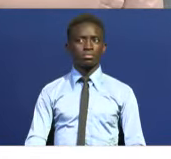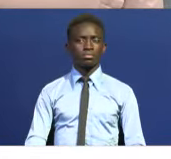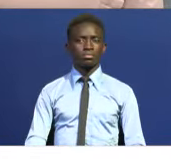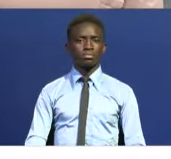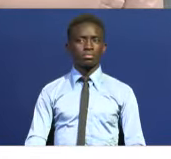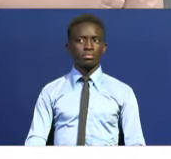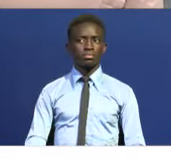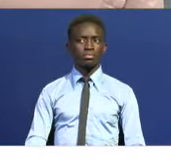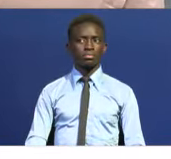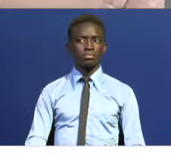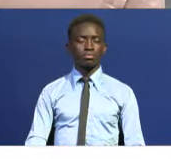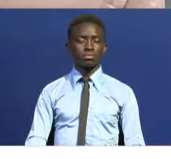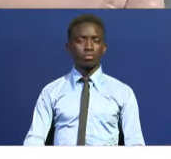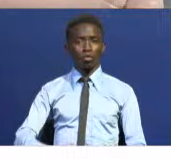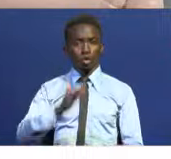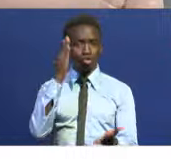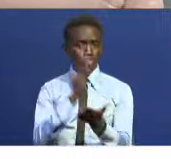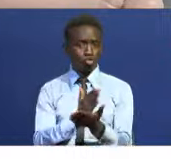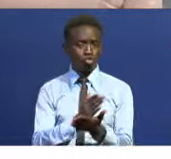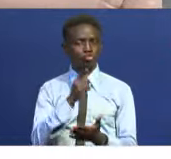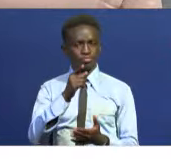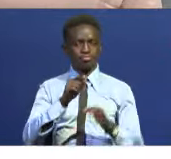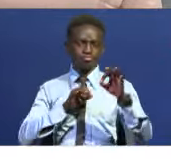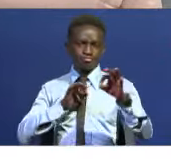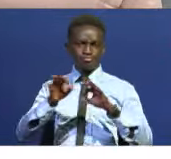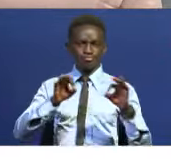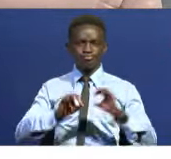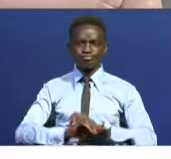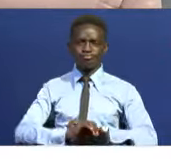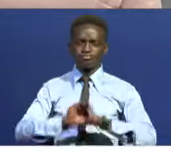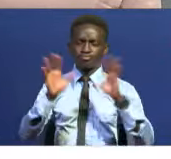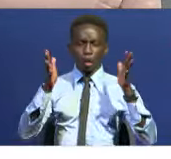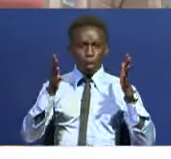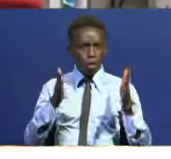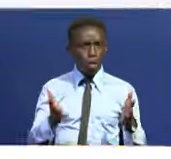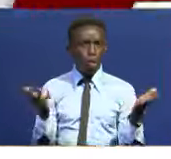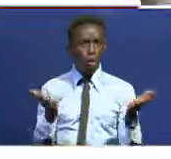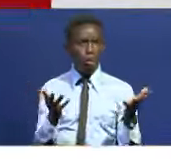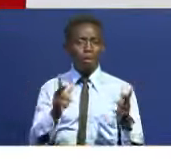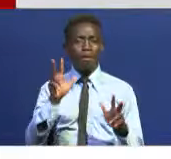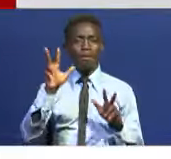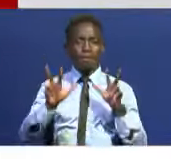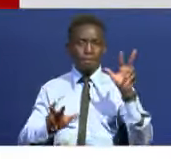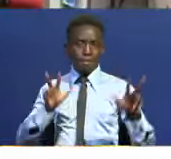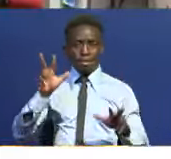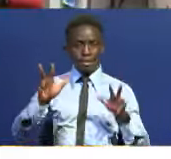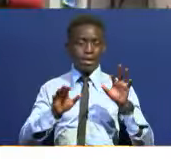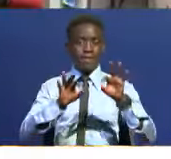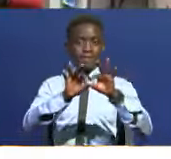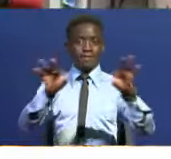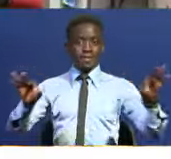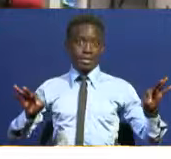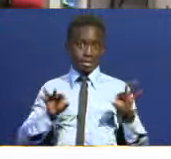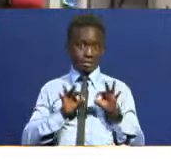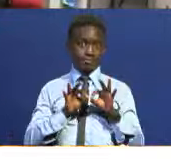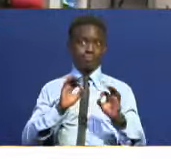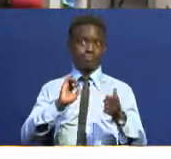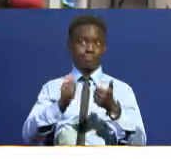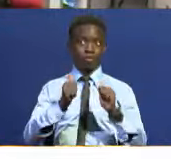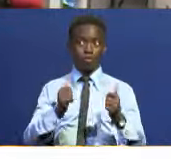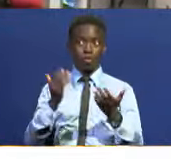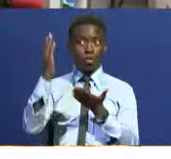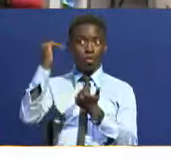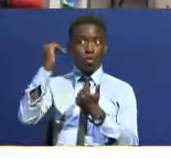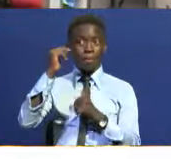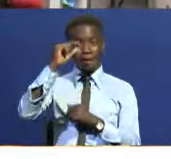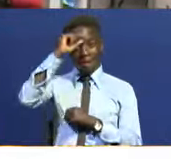Indeed, Arange, you've just clearly stated we're here at the Kirinyaga Stadium, and of course, any moment from now, we do anticipate the seven female governors to arrive. Already